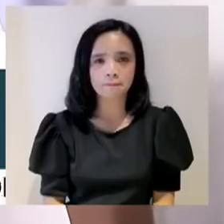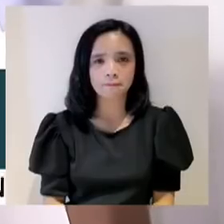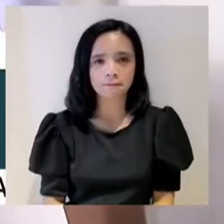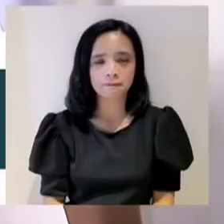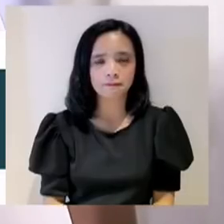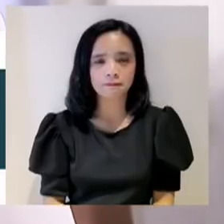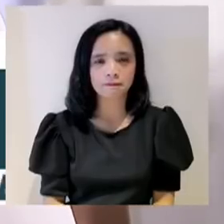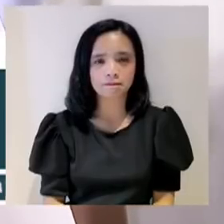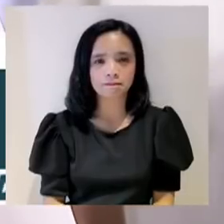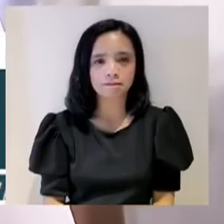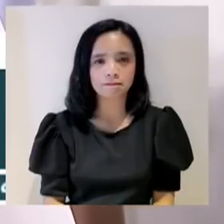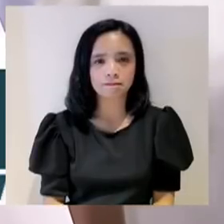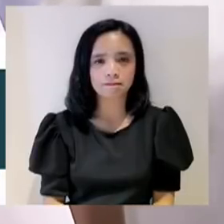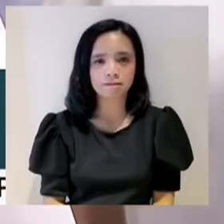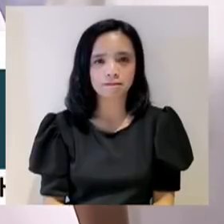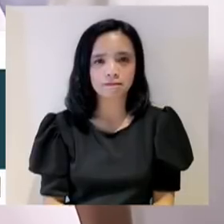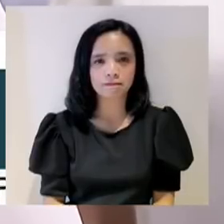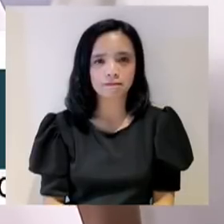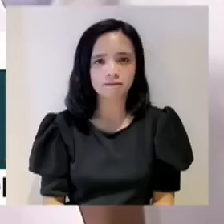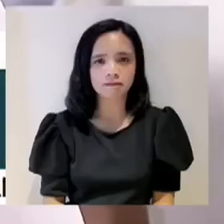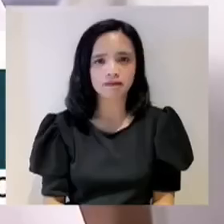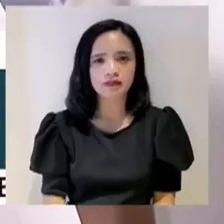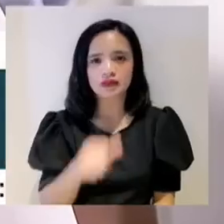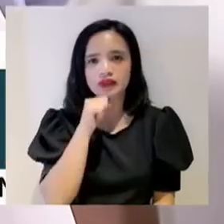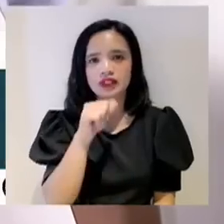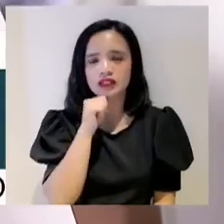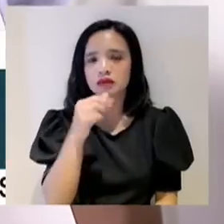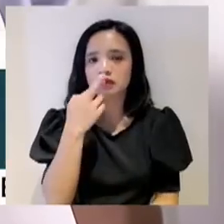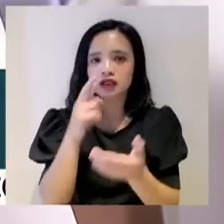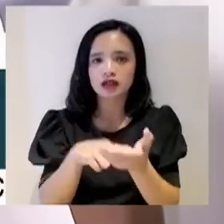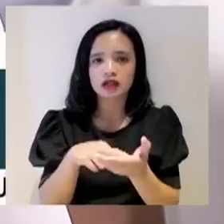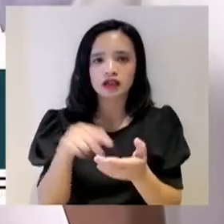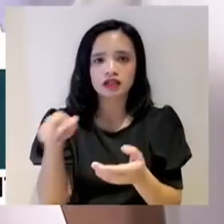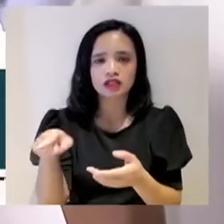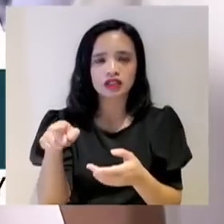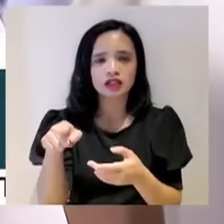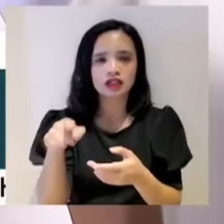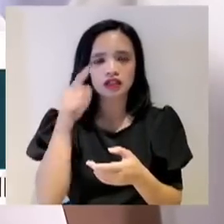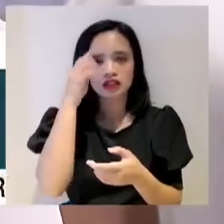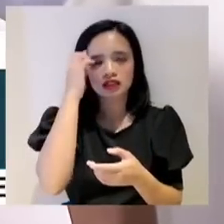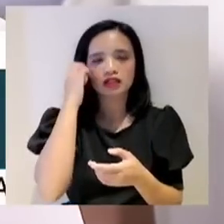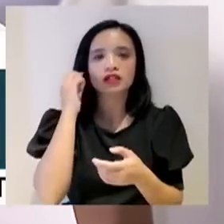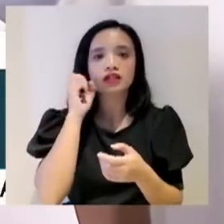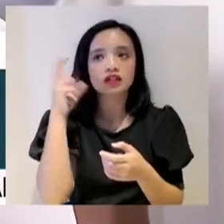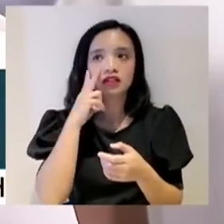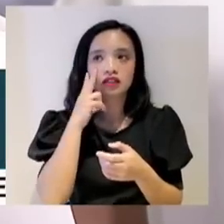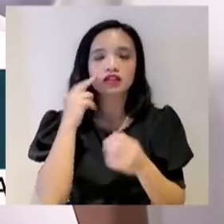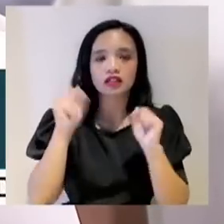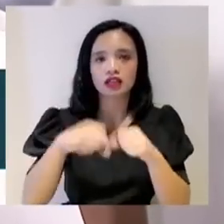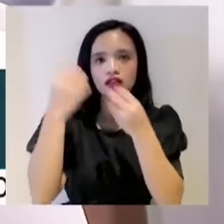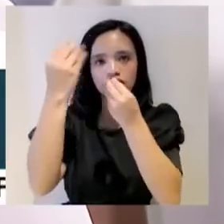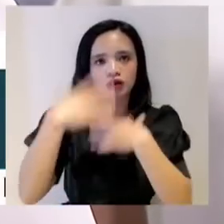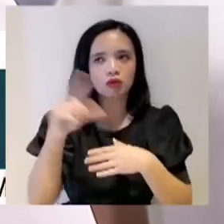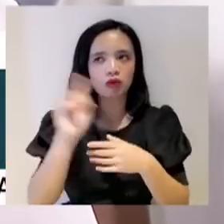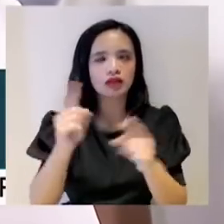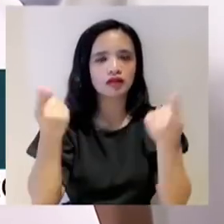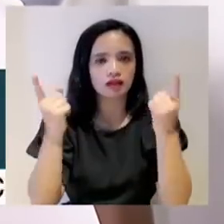he will have a hindi naman report, but I'm sure he will be able to tell us what happened during the conversation.